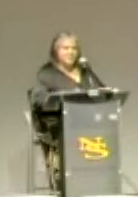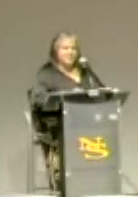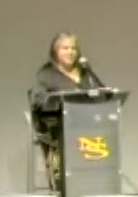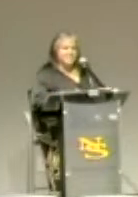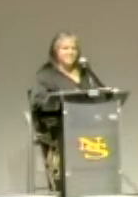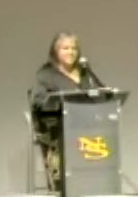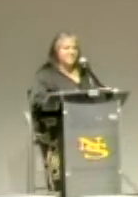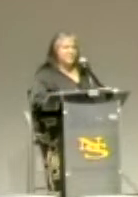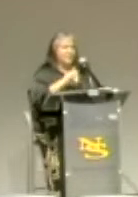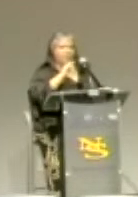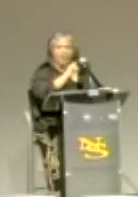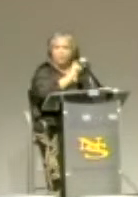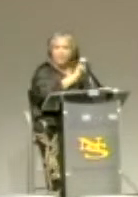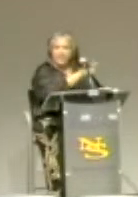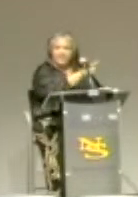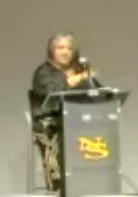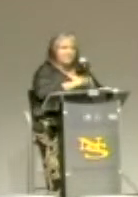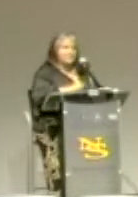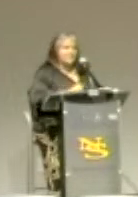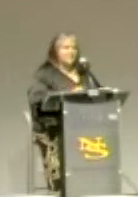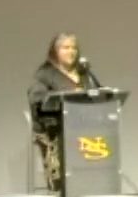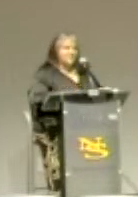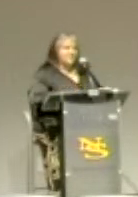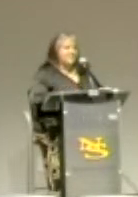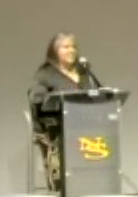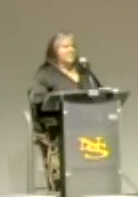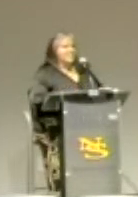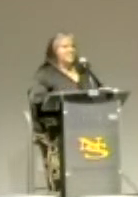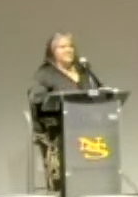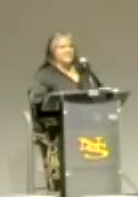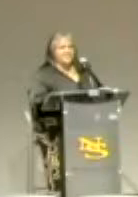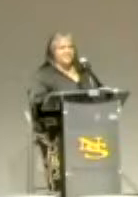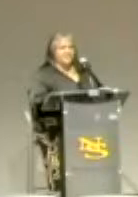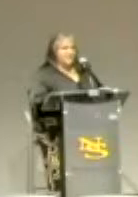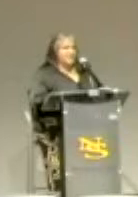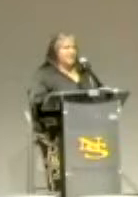from the audience. We have a mic on the side.